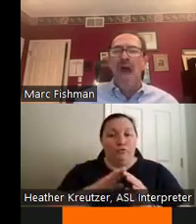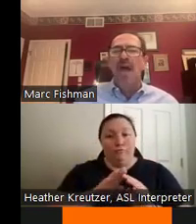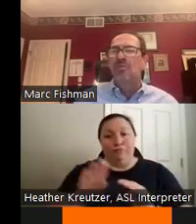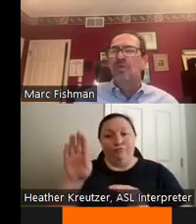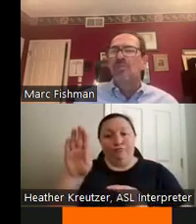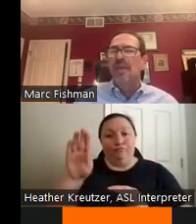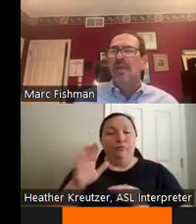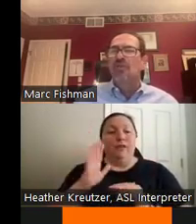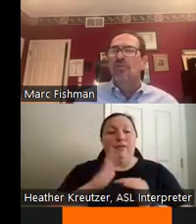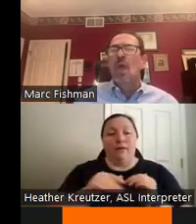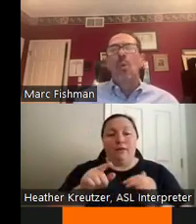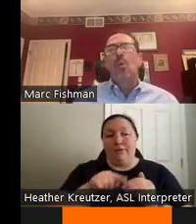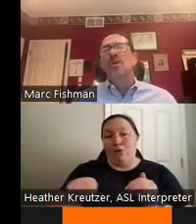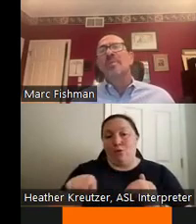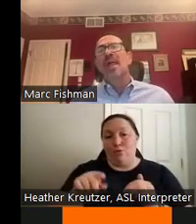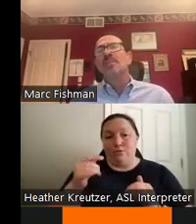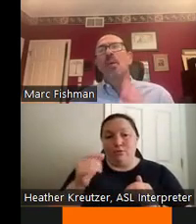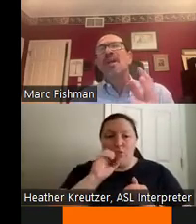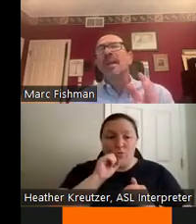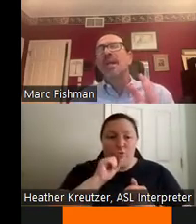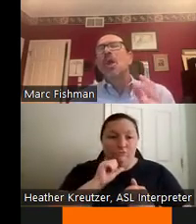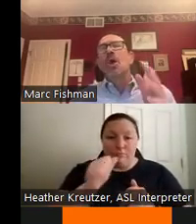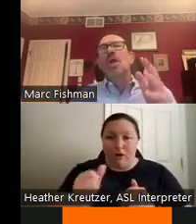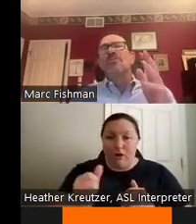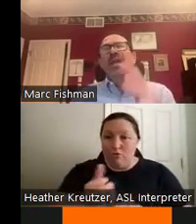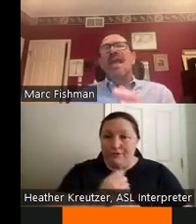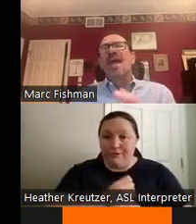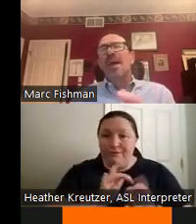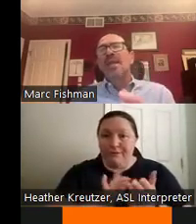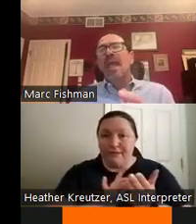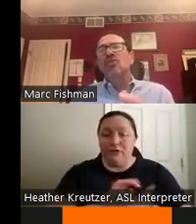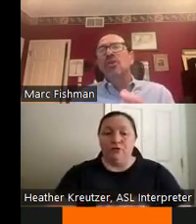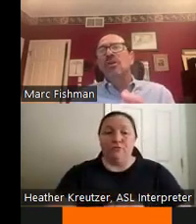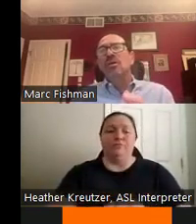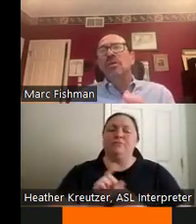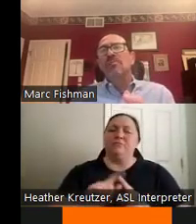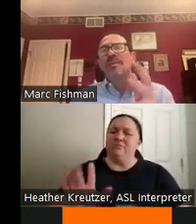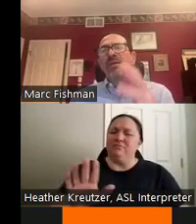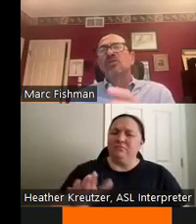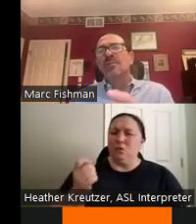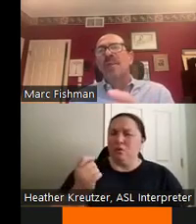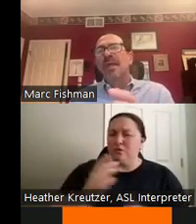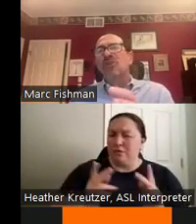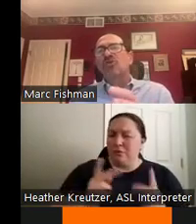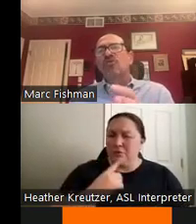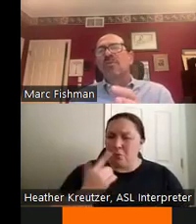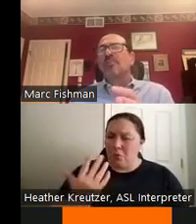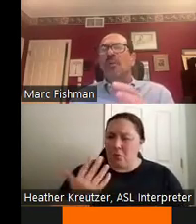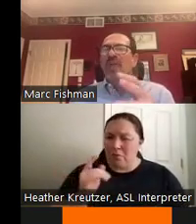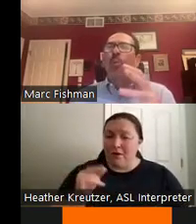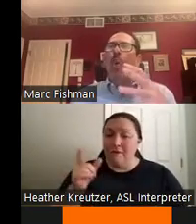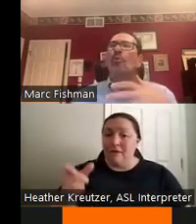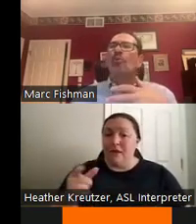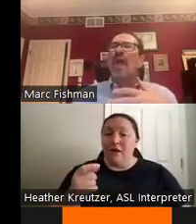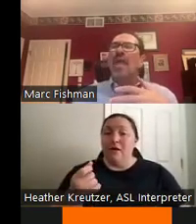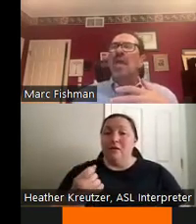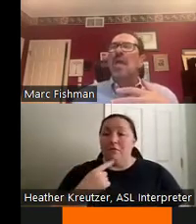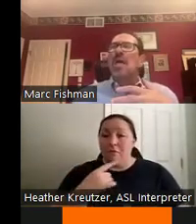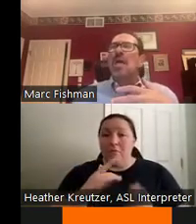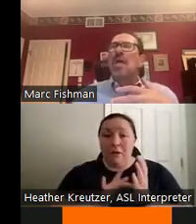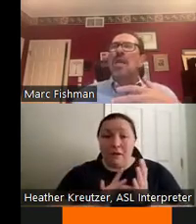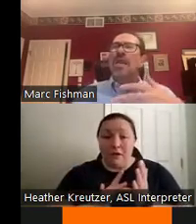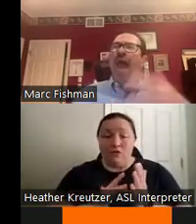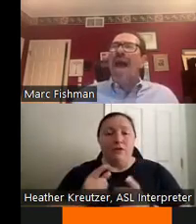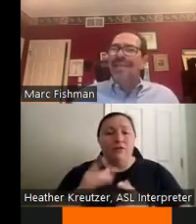who did not receive medication. Well, some people ask, but wait a minute, if they get medication, maybe they'll stay in medication treatment, but then won't